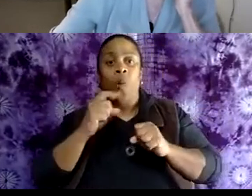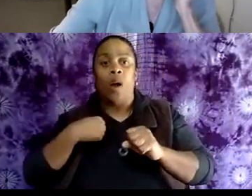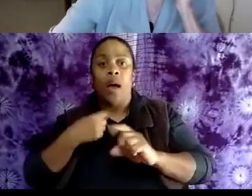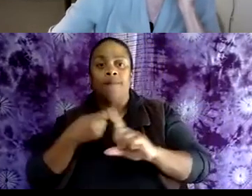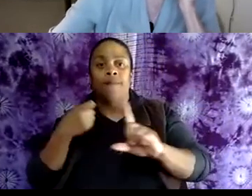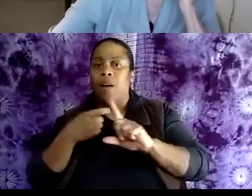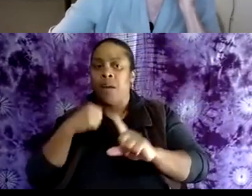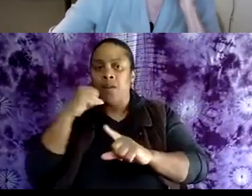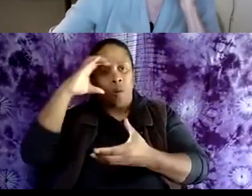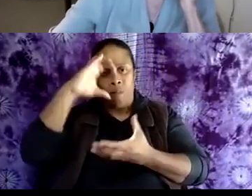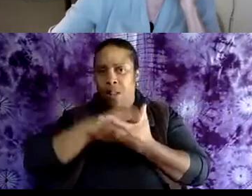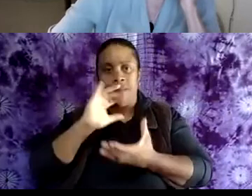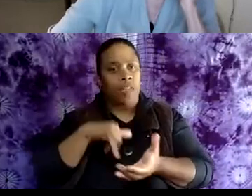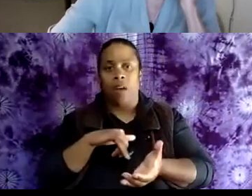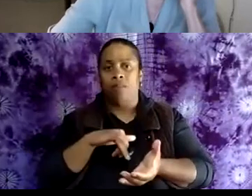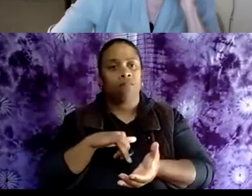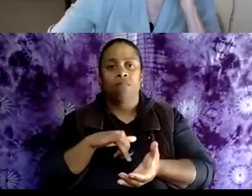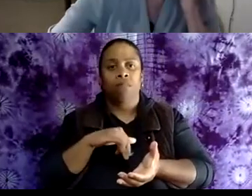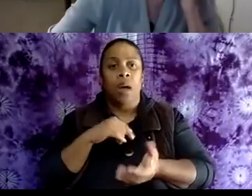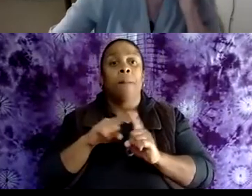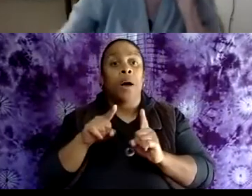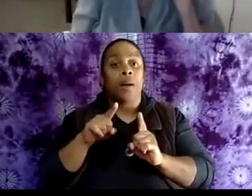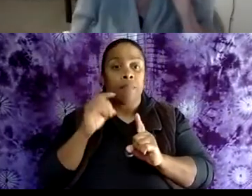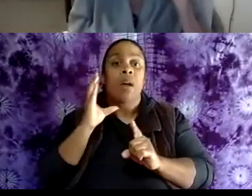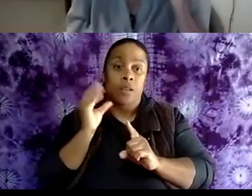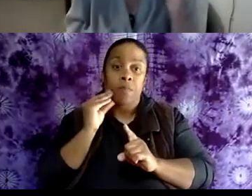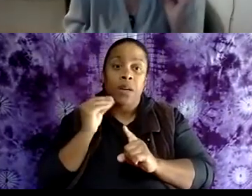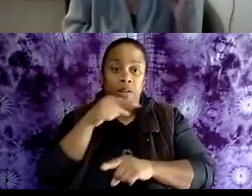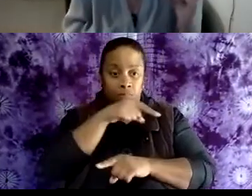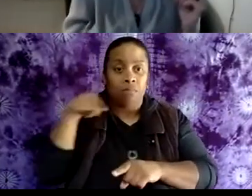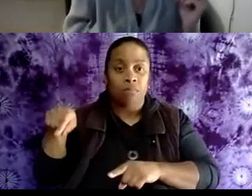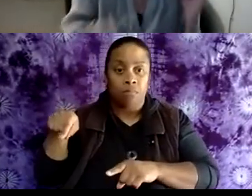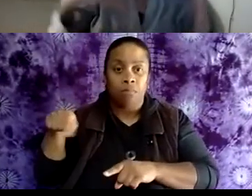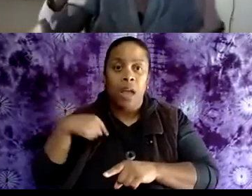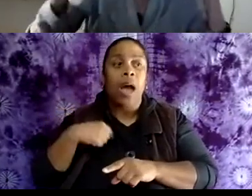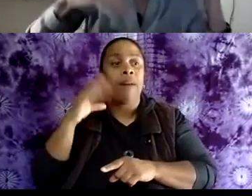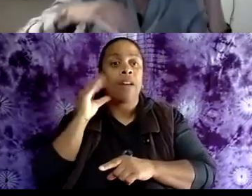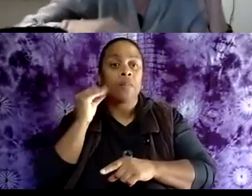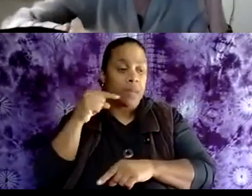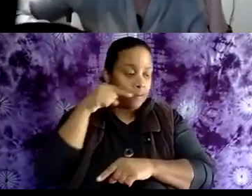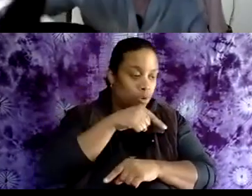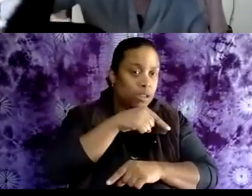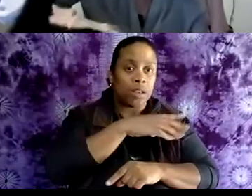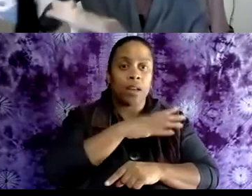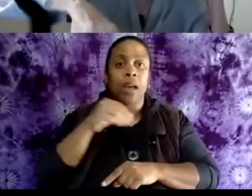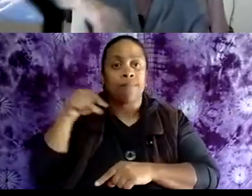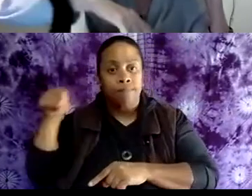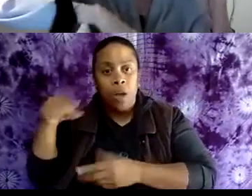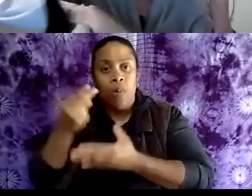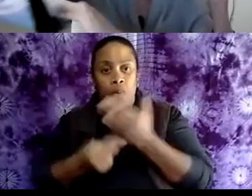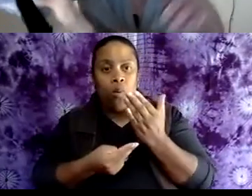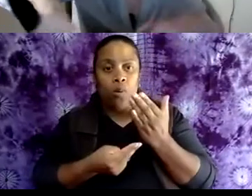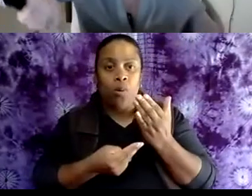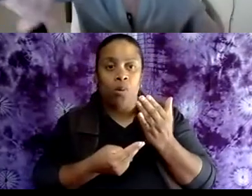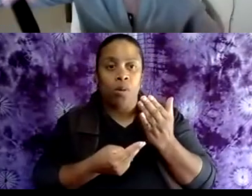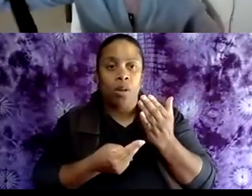any of that. And yet I experience those things. I have experienced possession and I have experienced visitations. And when I